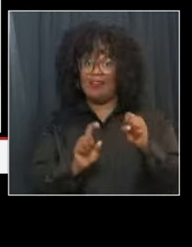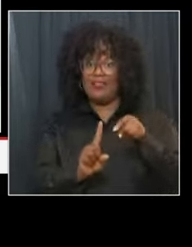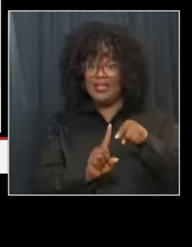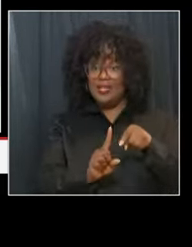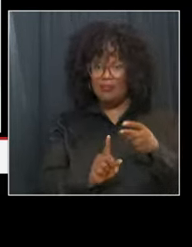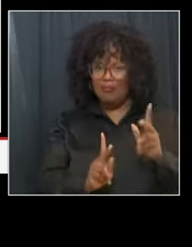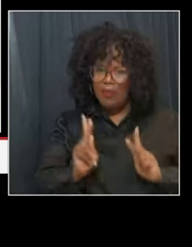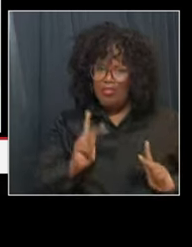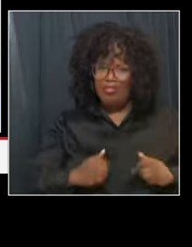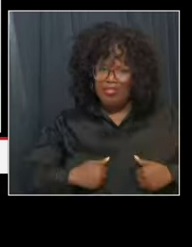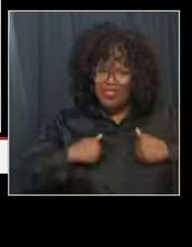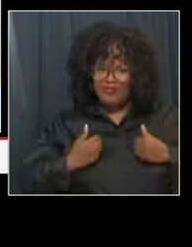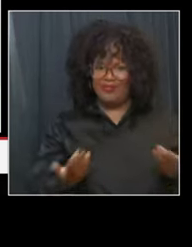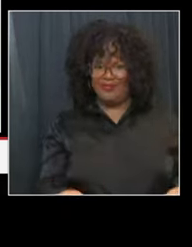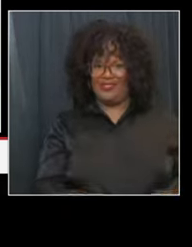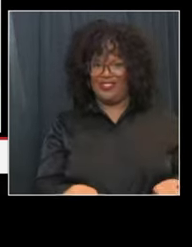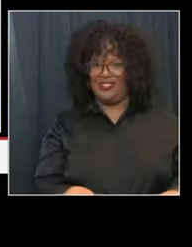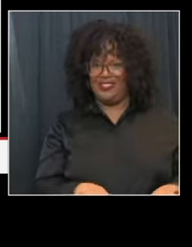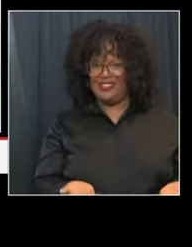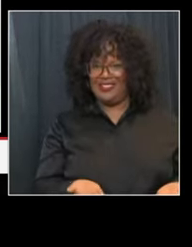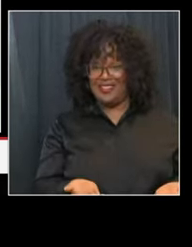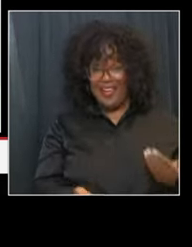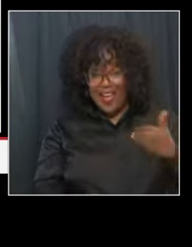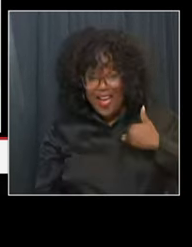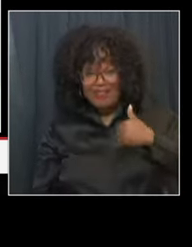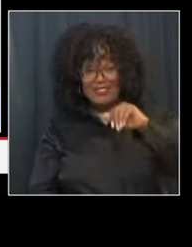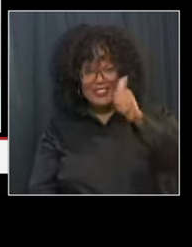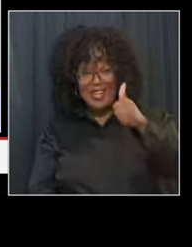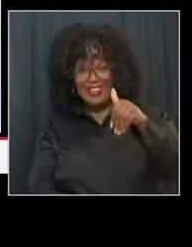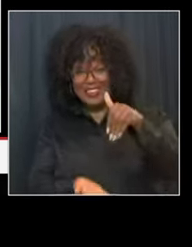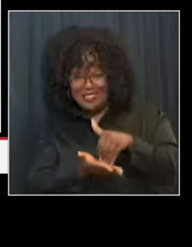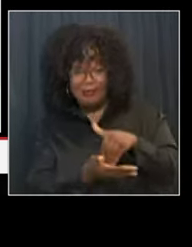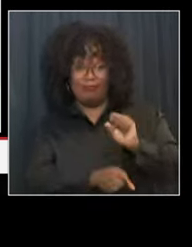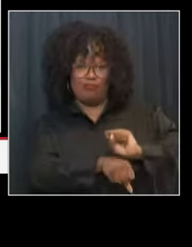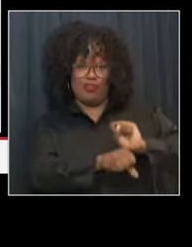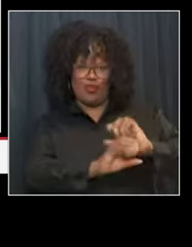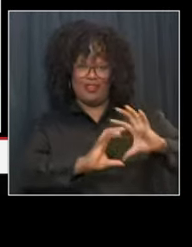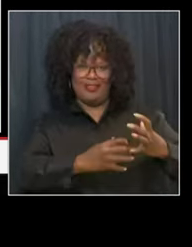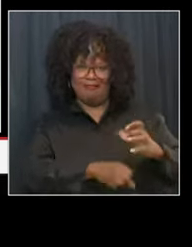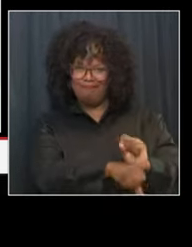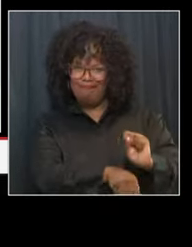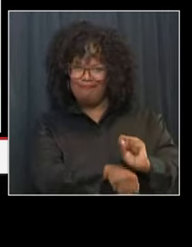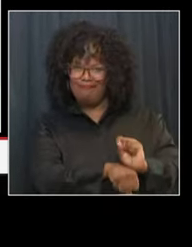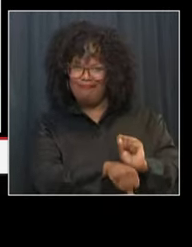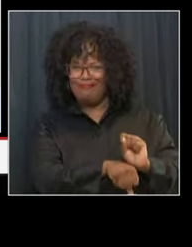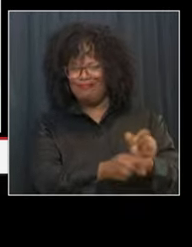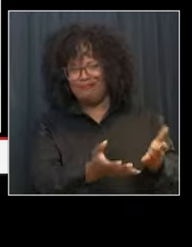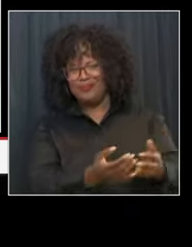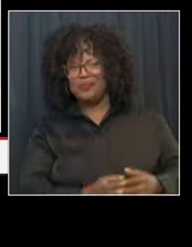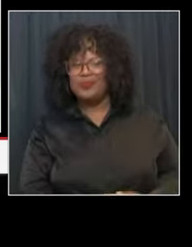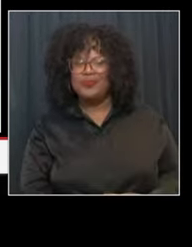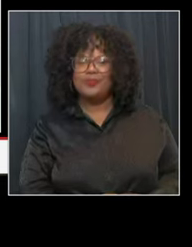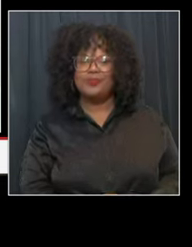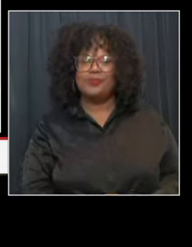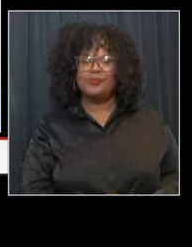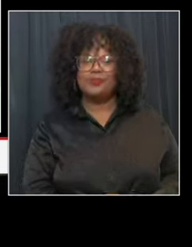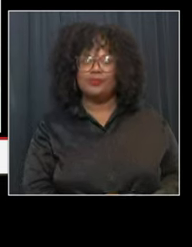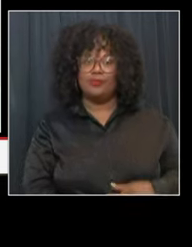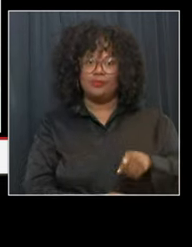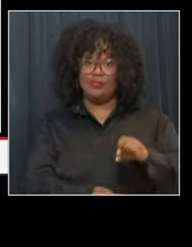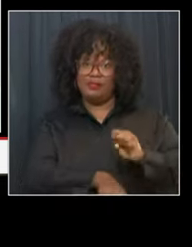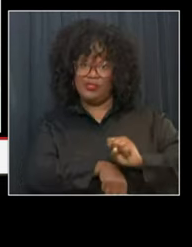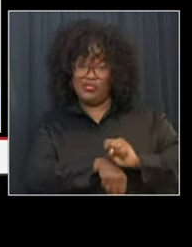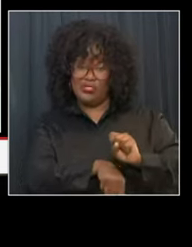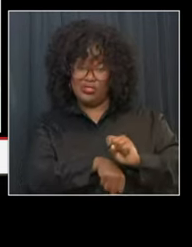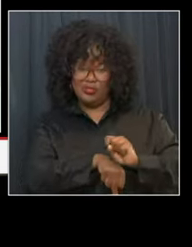employees across the 13 agencies that make up the public safety and justice cluster, and they are 24/7, 365